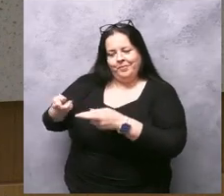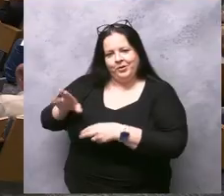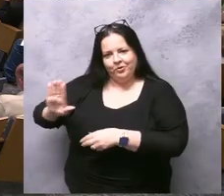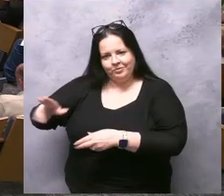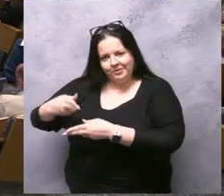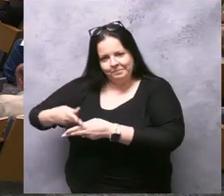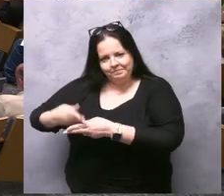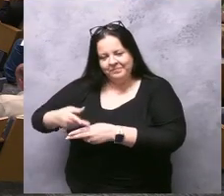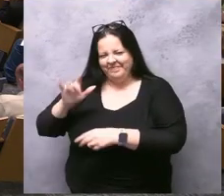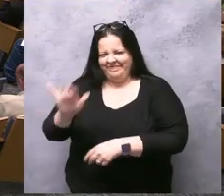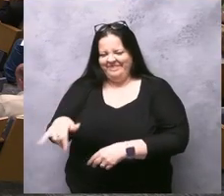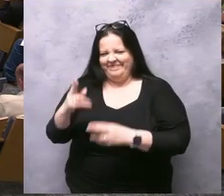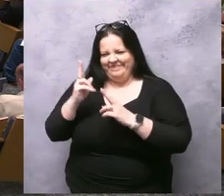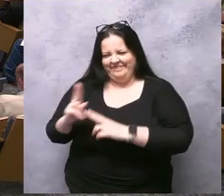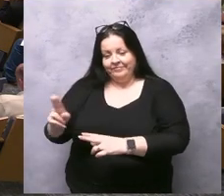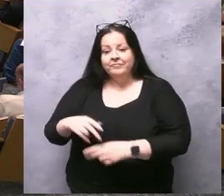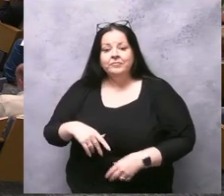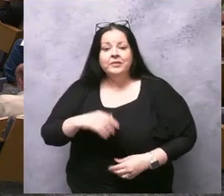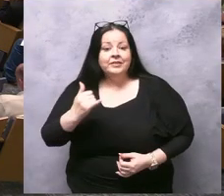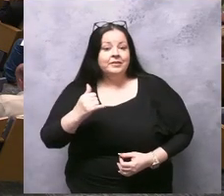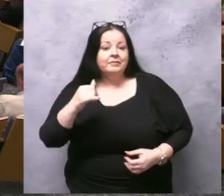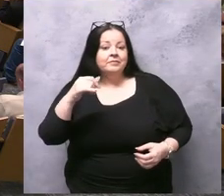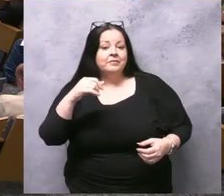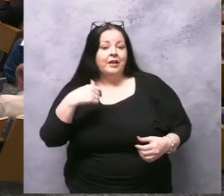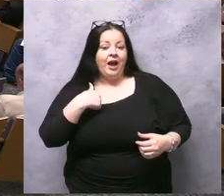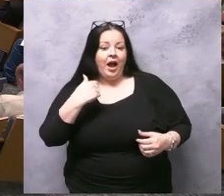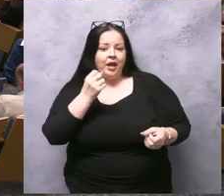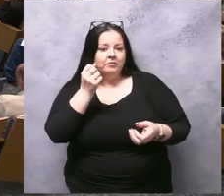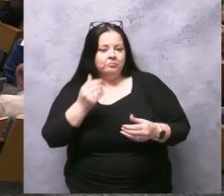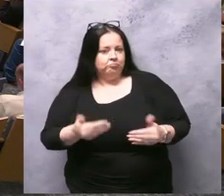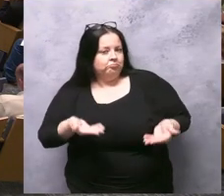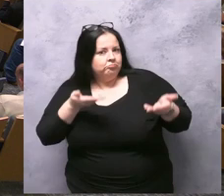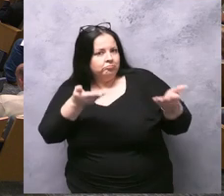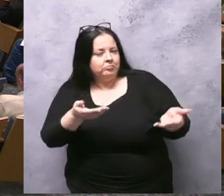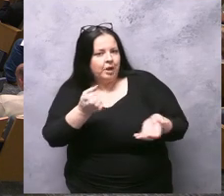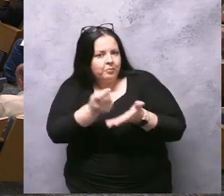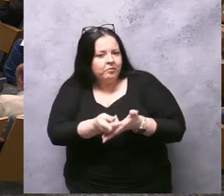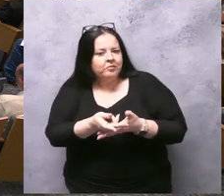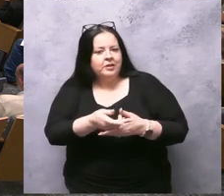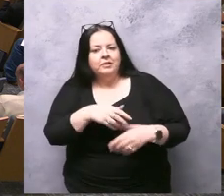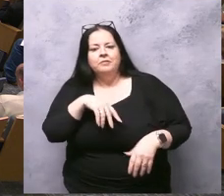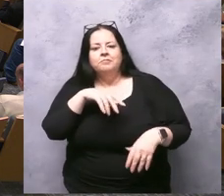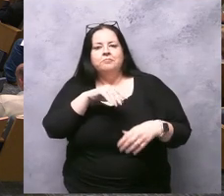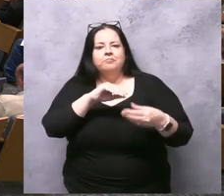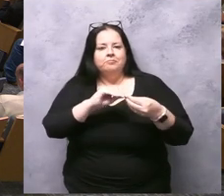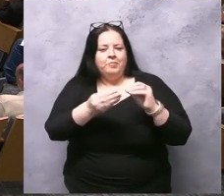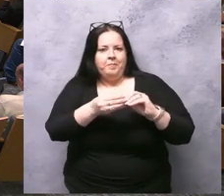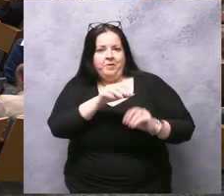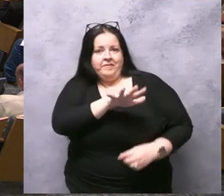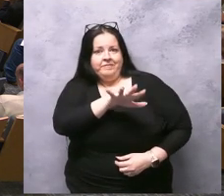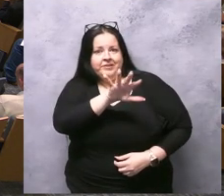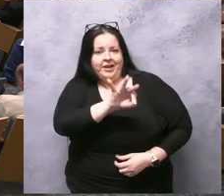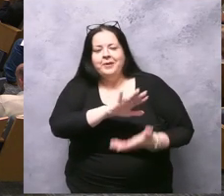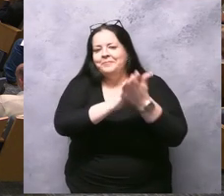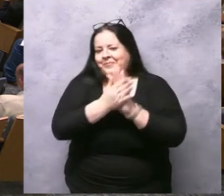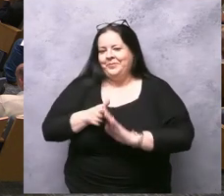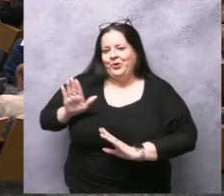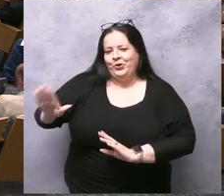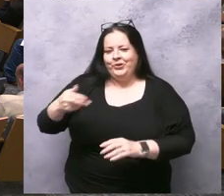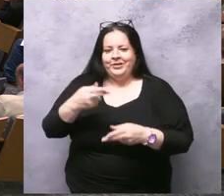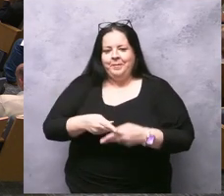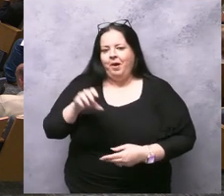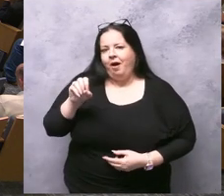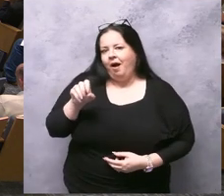Mr. President, I move that the board approve the naming of elementary school number 59 to Ollie Mae Bird Elementary School. May I have a